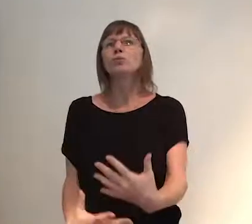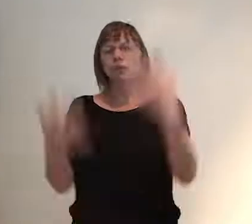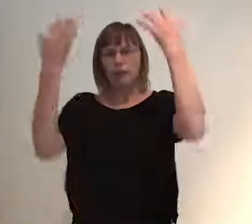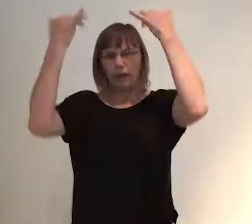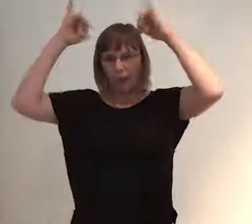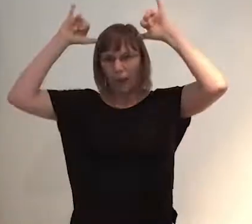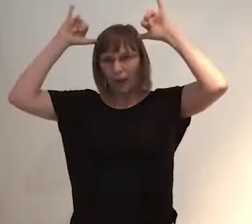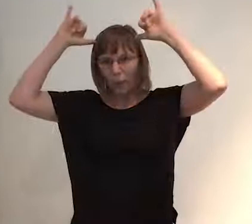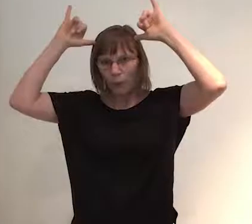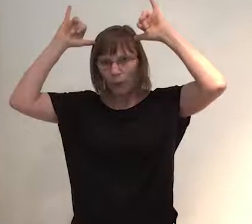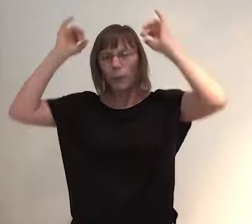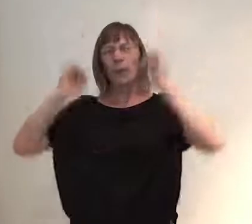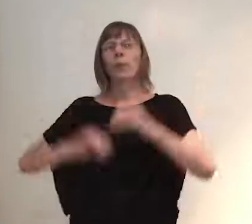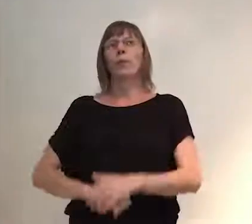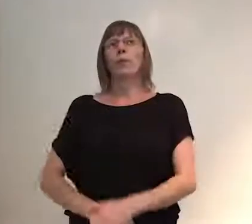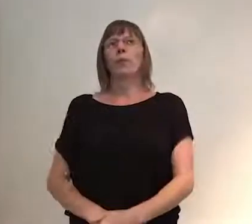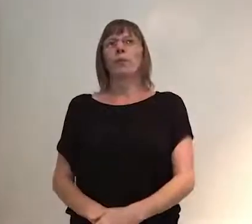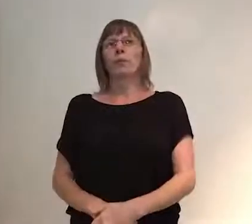Exhaling.